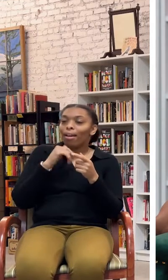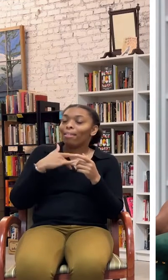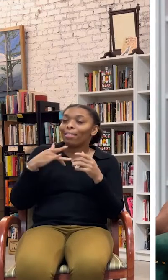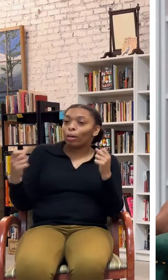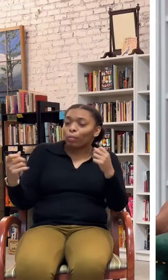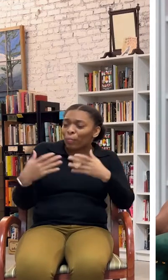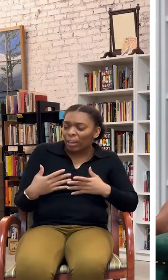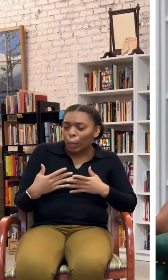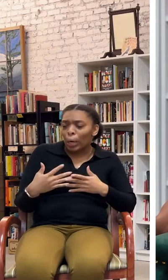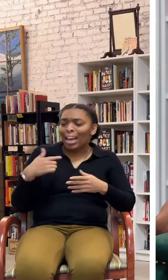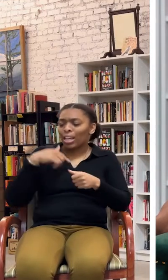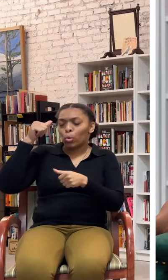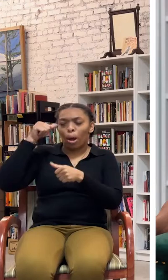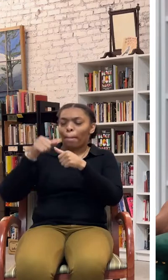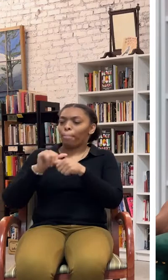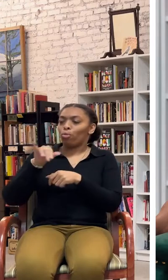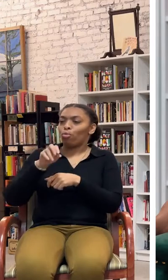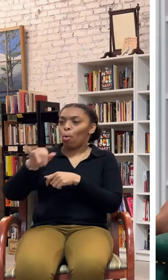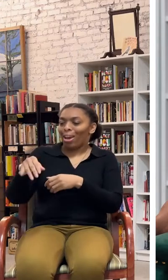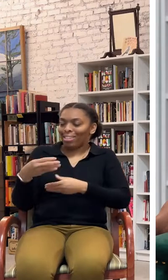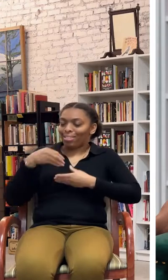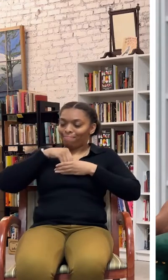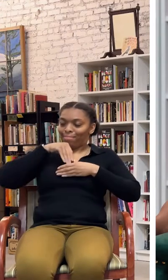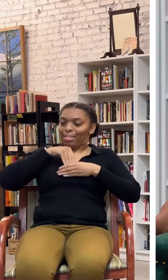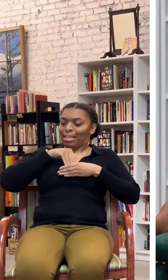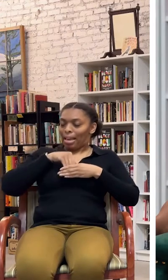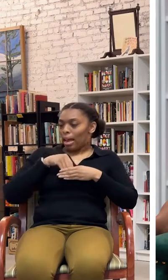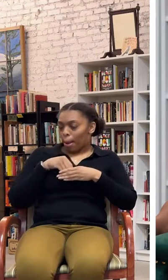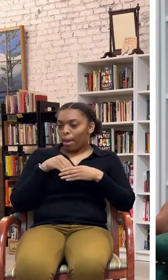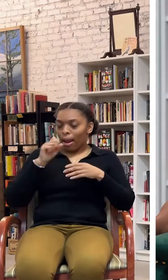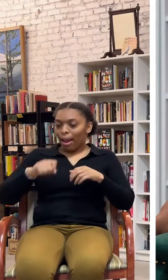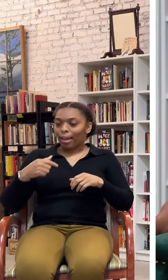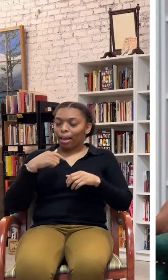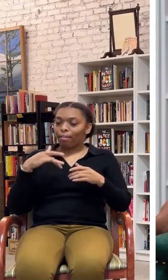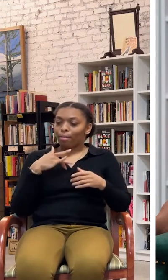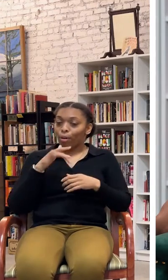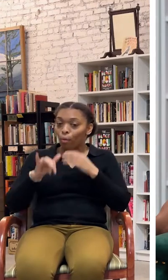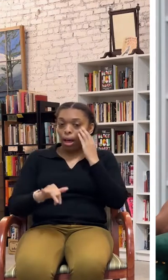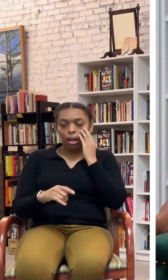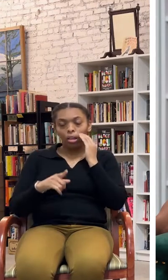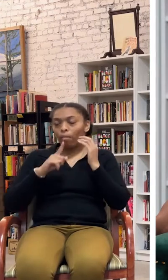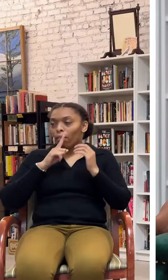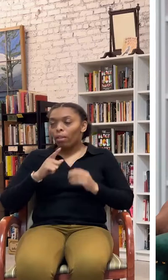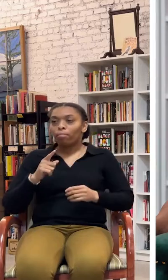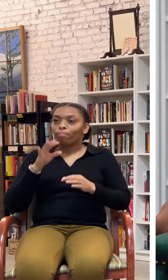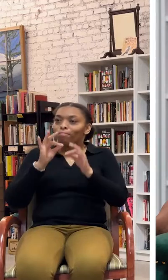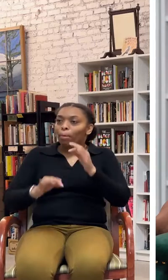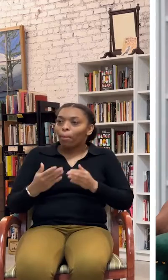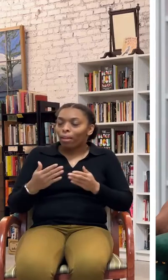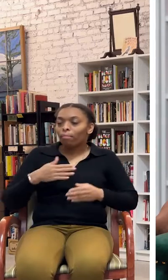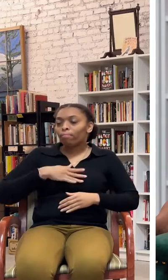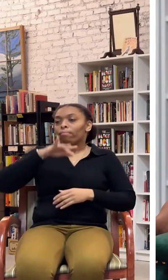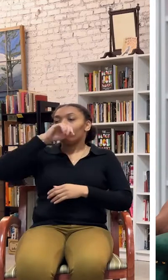that joy is a part of me on the inside, and I get to come back to that. Really simple things like taking deep breaths when I